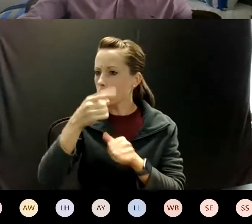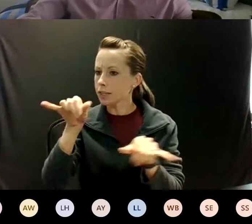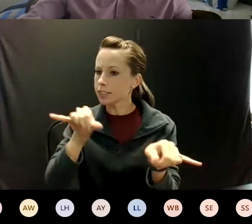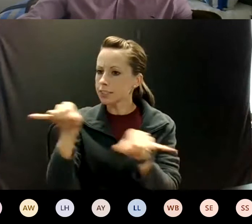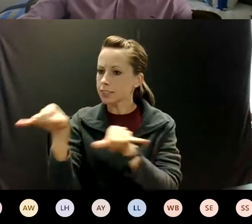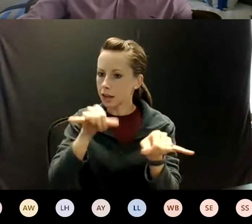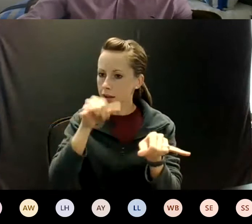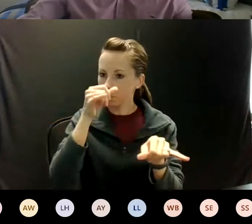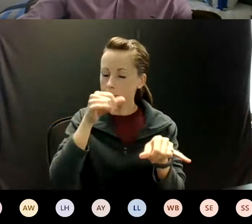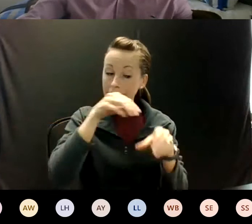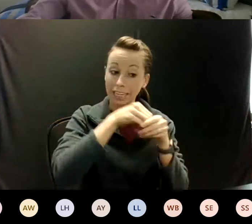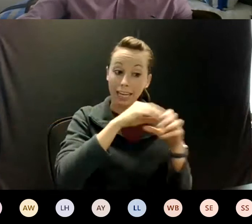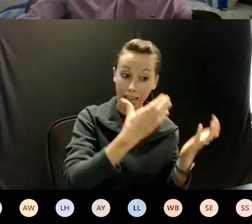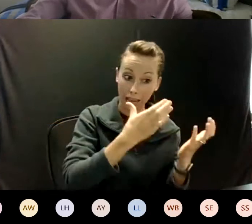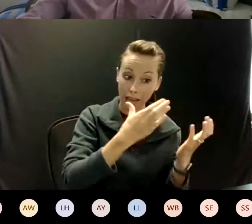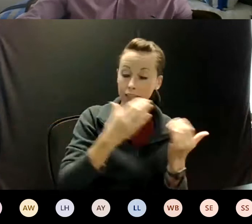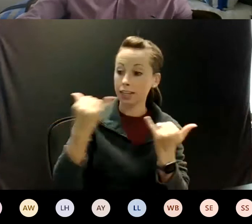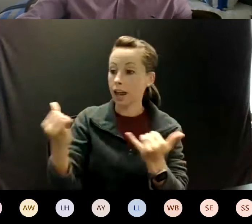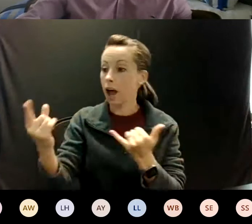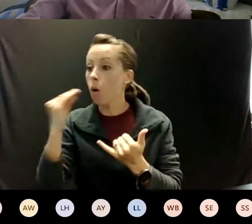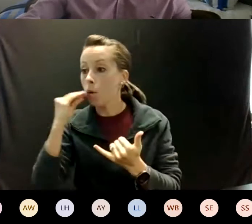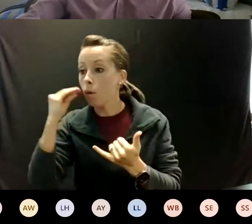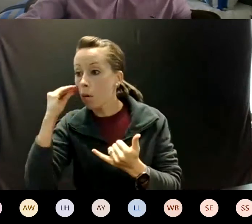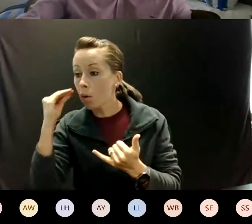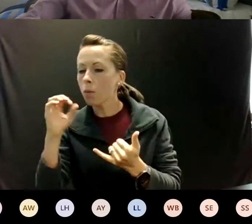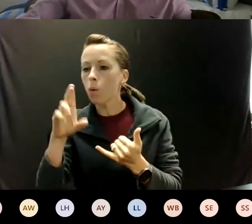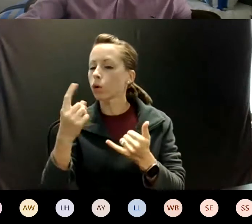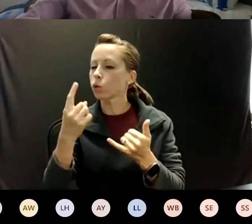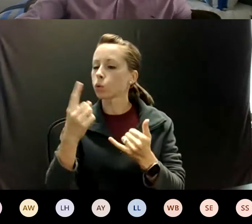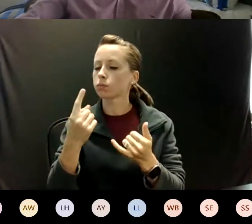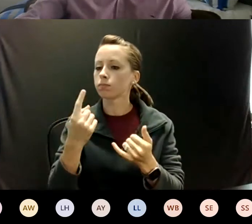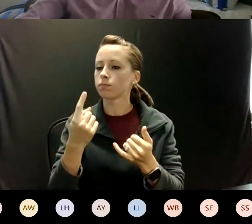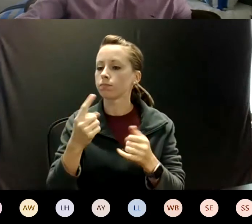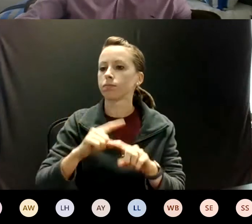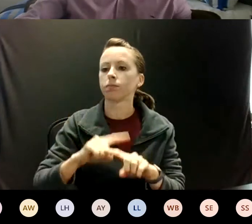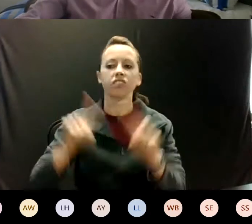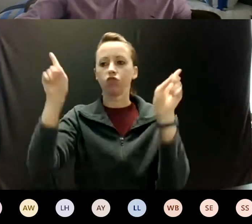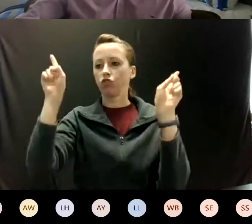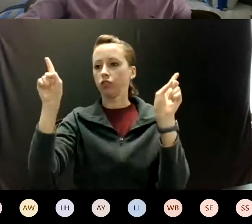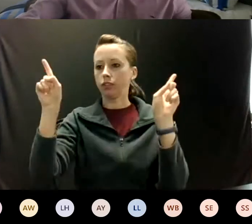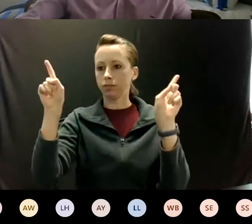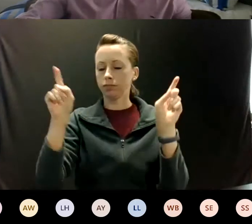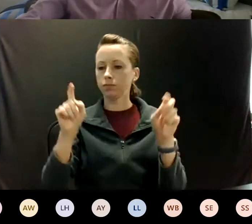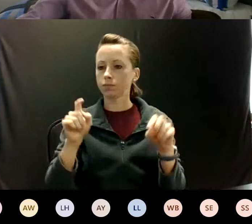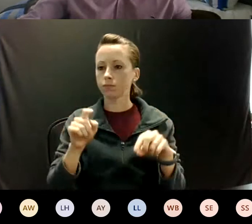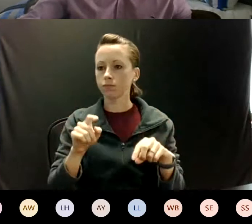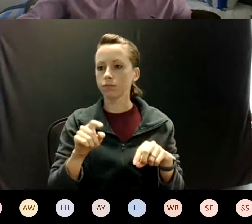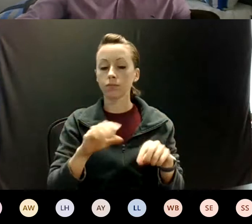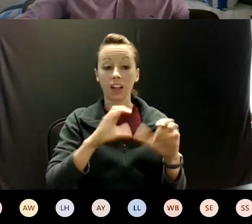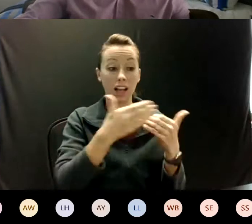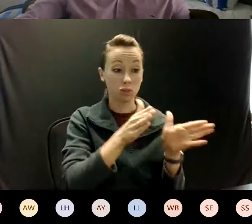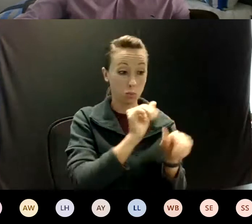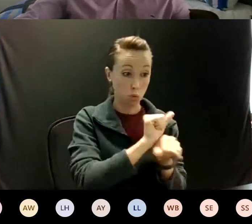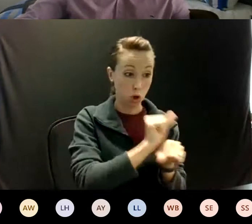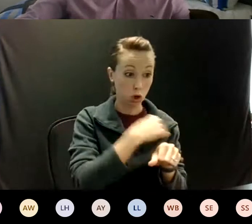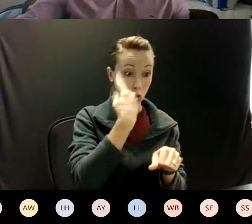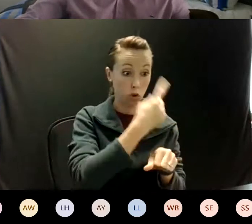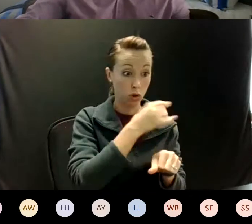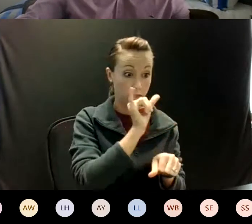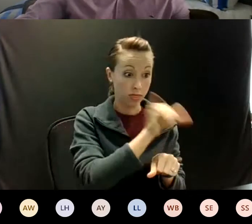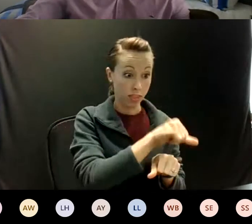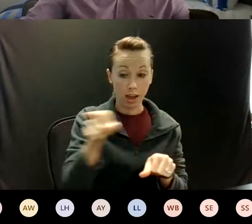doing and something else, doing something completely different than what you do in your regular classroom, so that there isn't as much